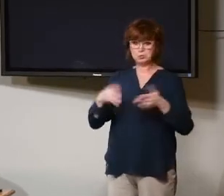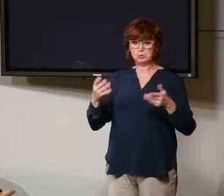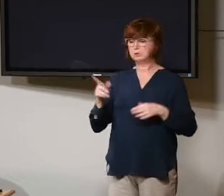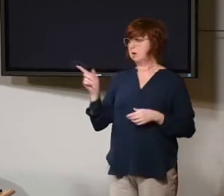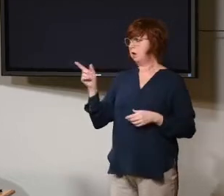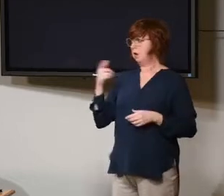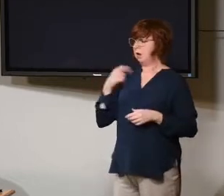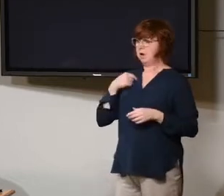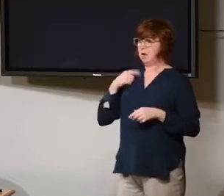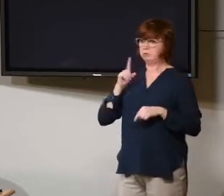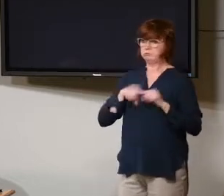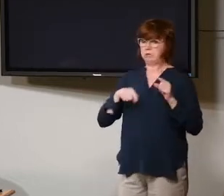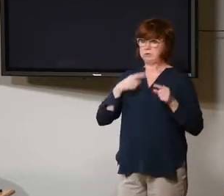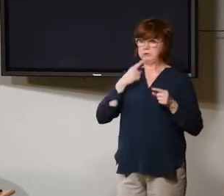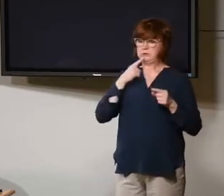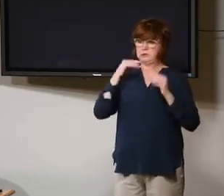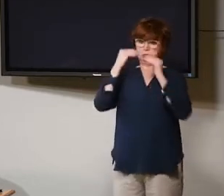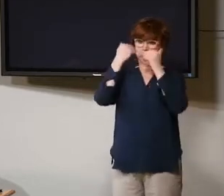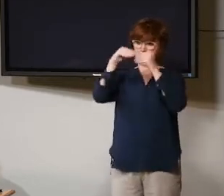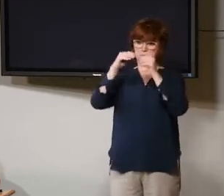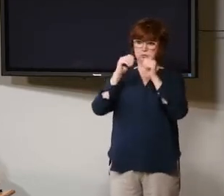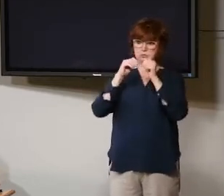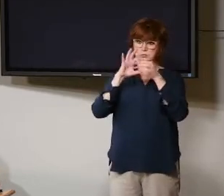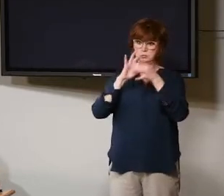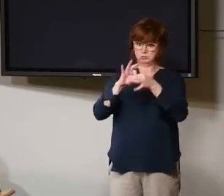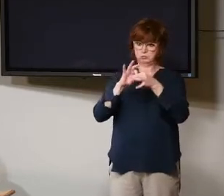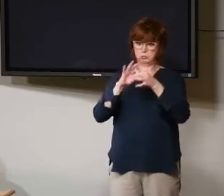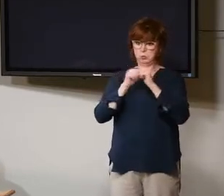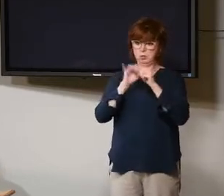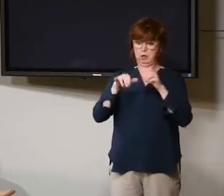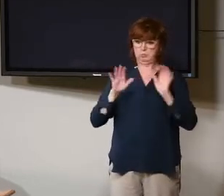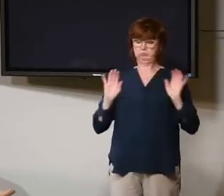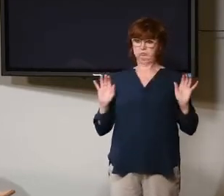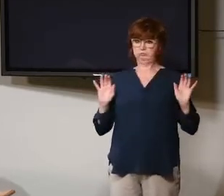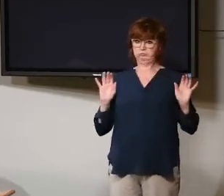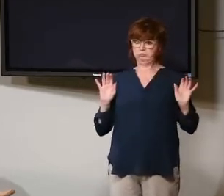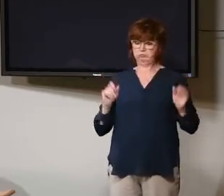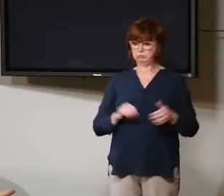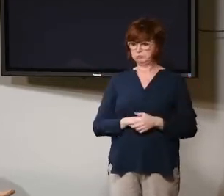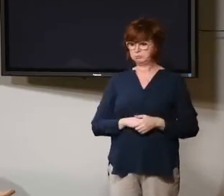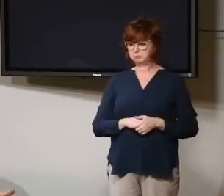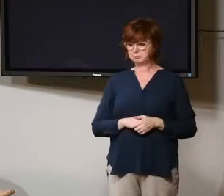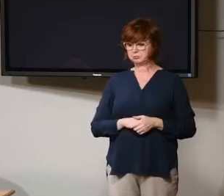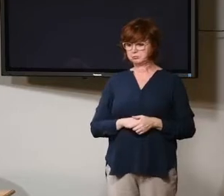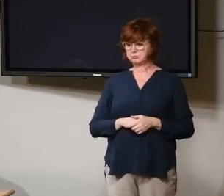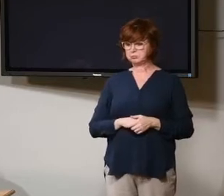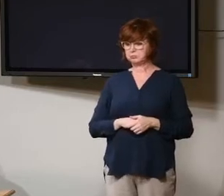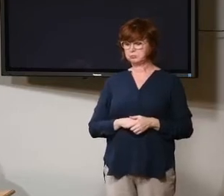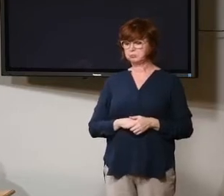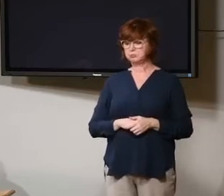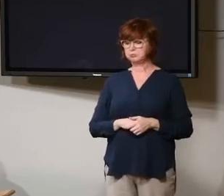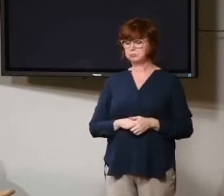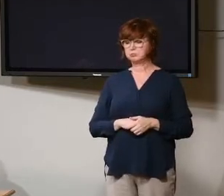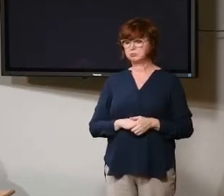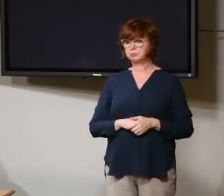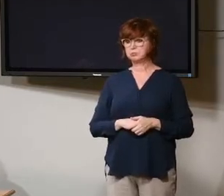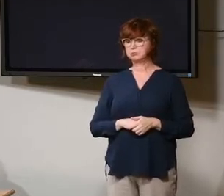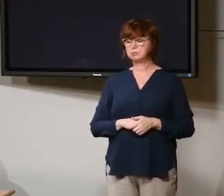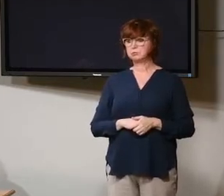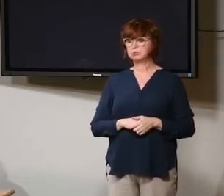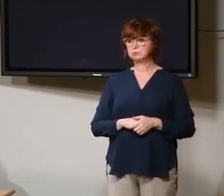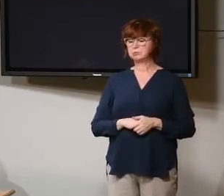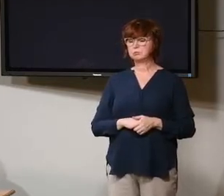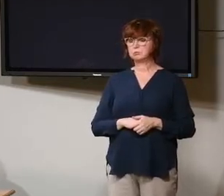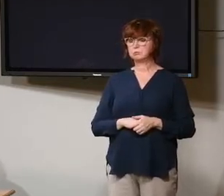speak to whether or not restrictions are being considered. They aren't in what we have here today, although we did